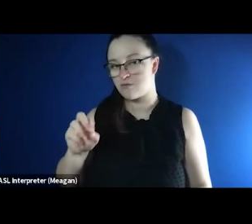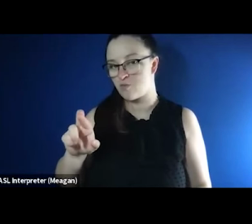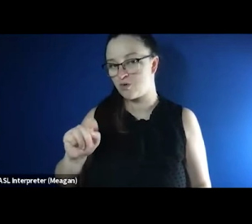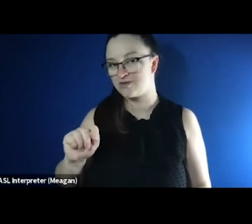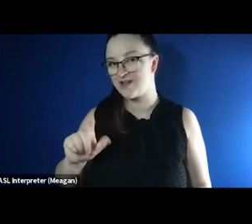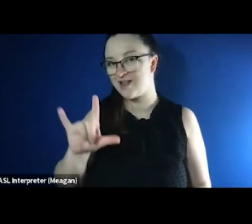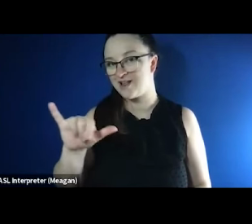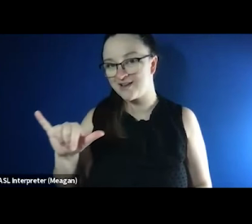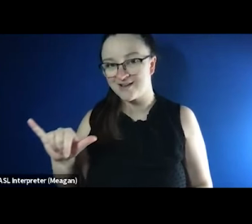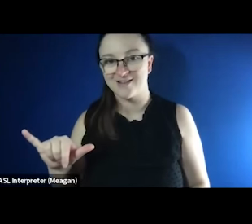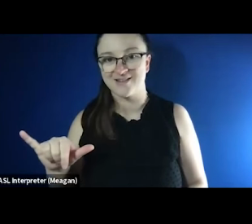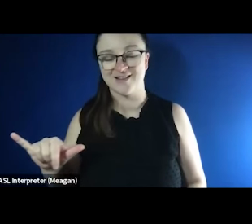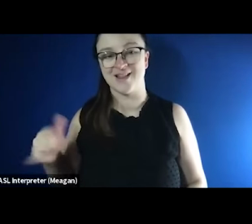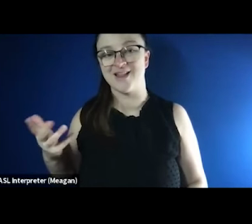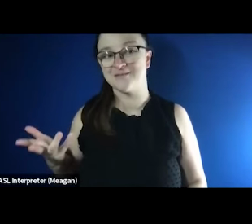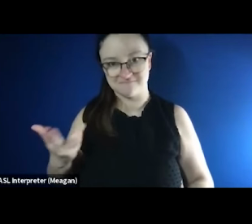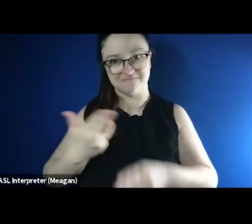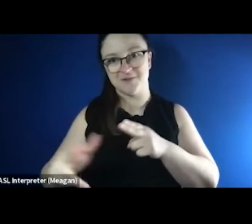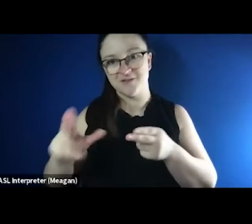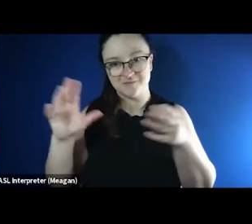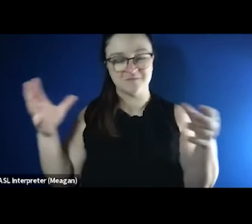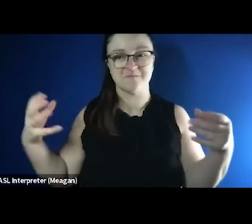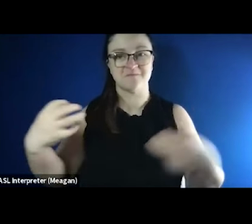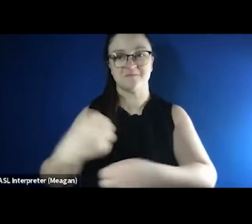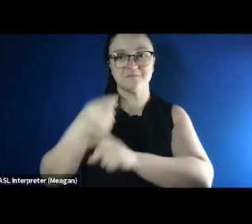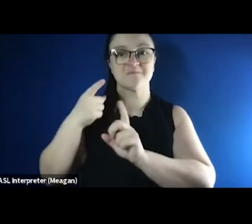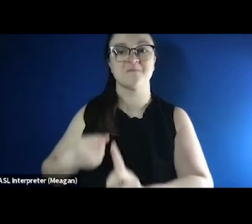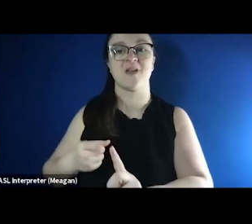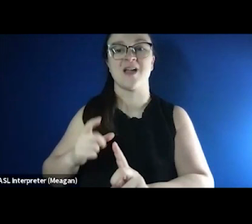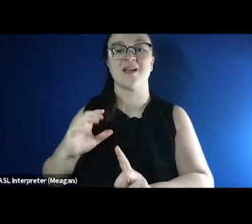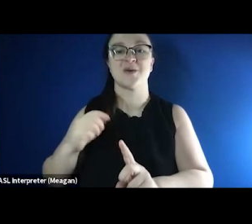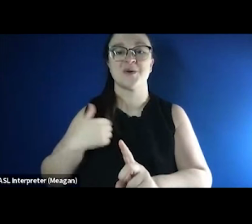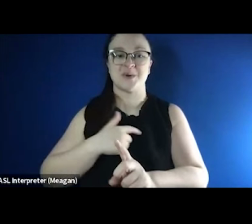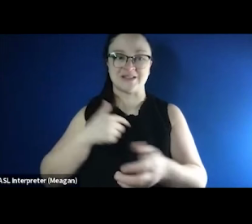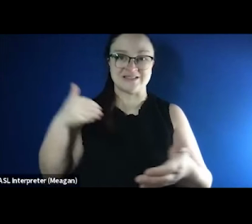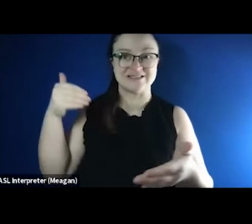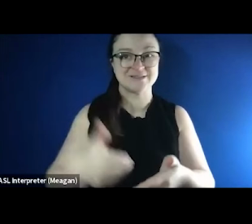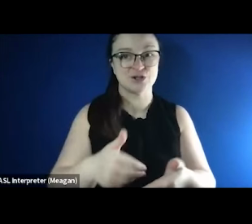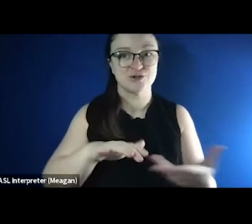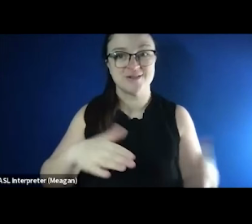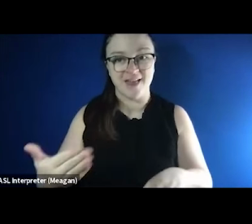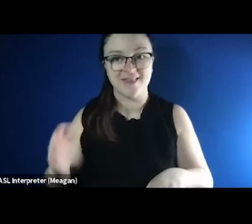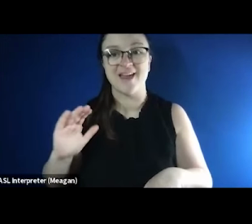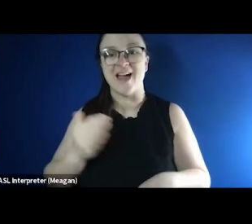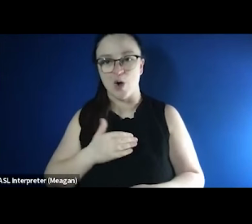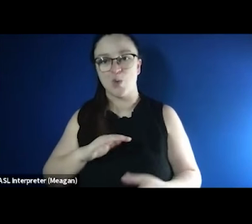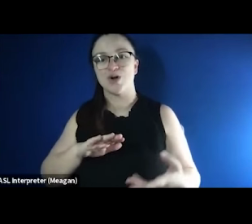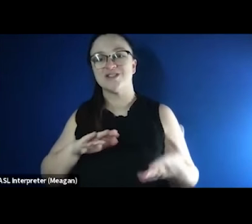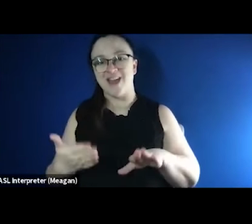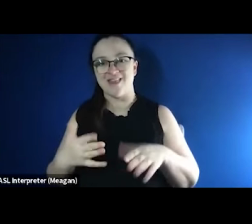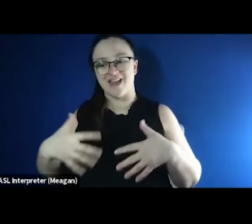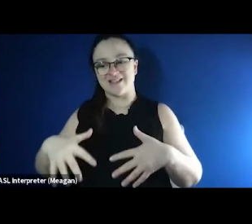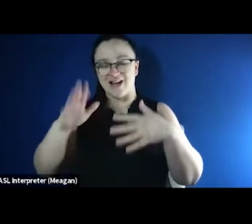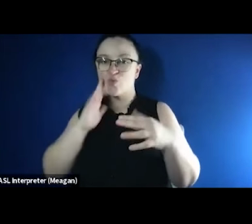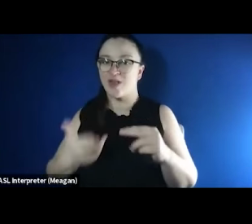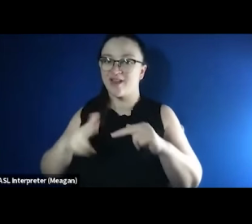the short of the long of this is that as our proximity to death increases, our death anxiety can also increase